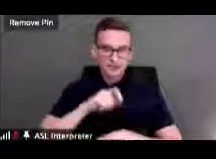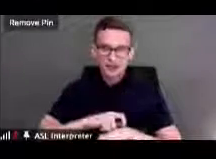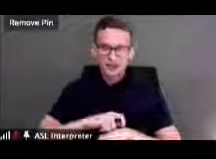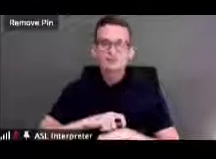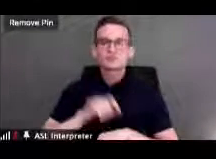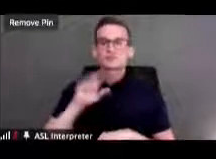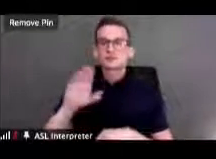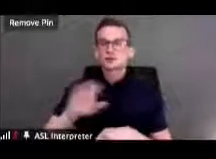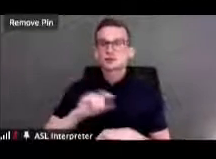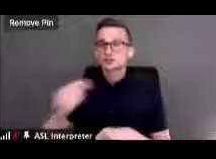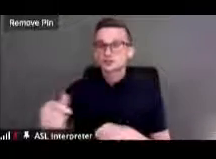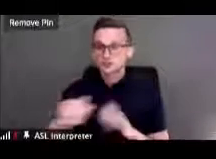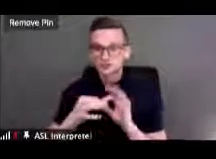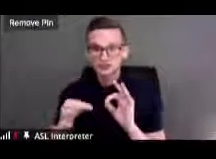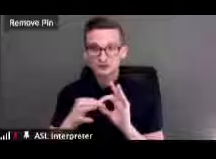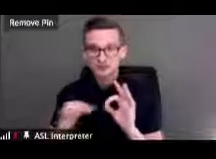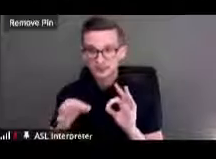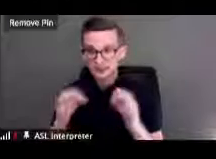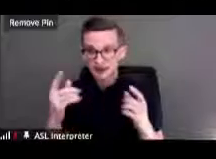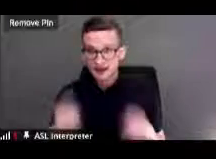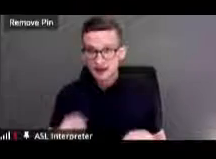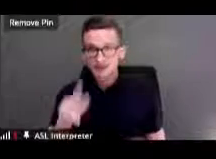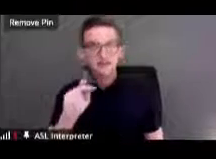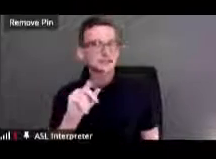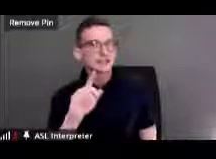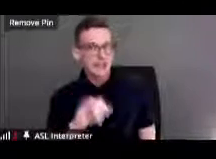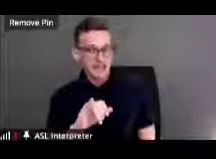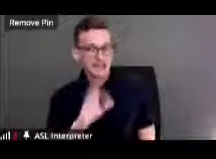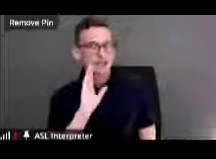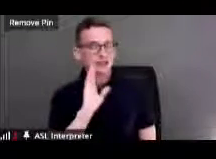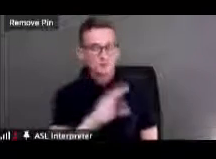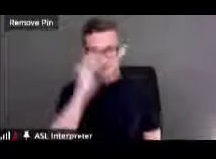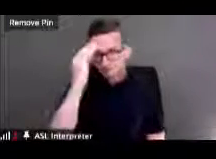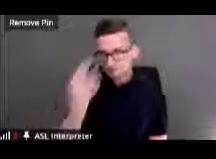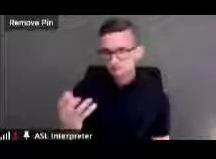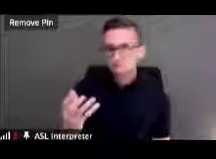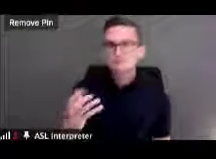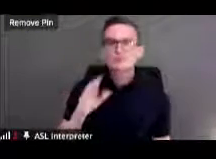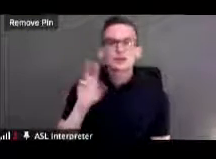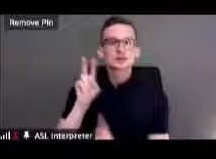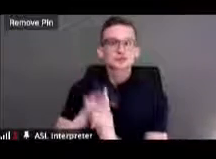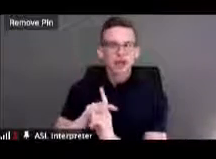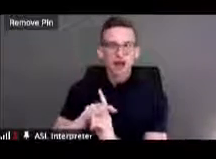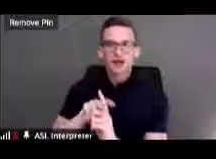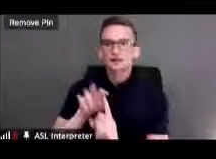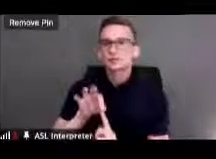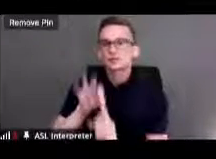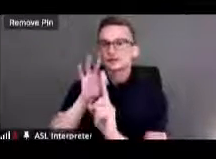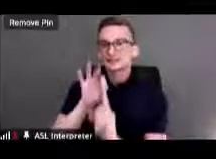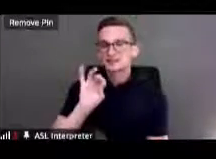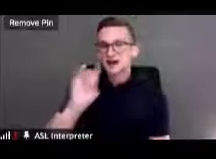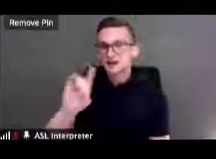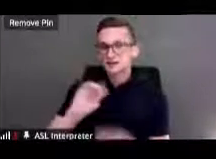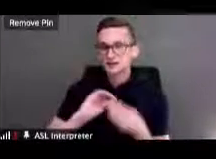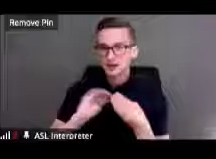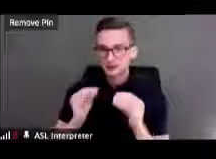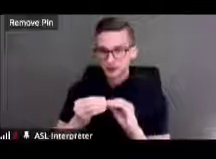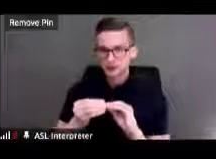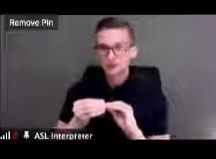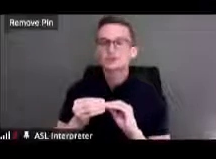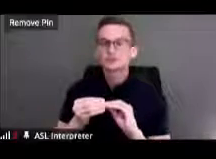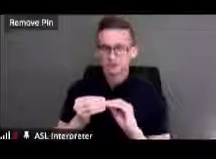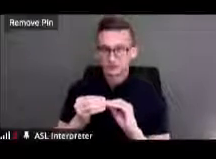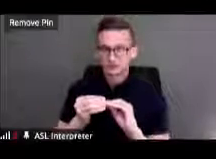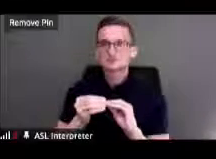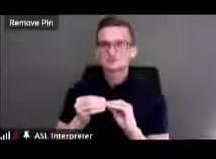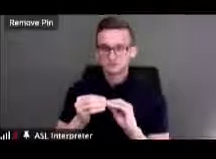to speak, Katie, our comment moderator, will be identifying you by your assigned unique ID number. You will be